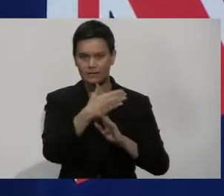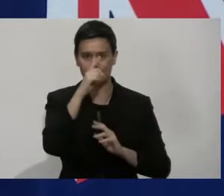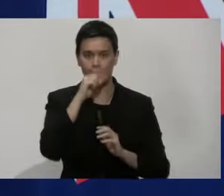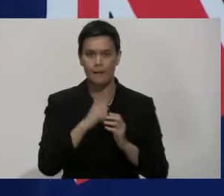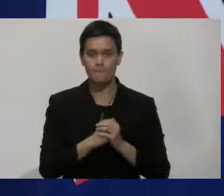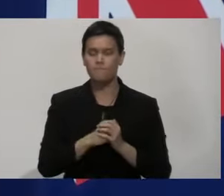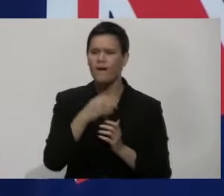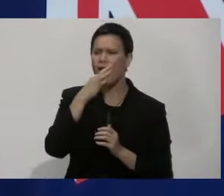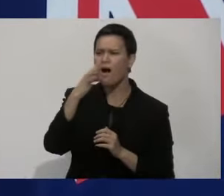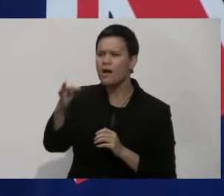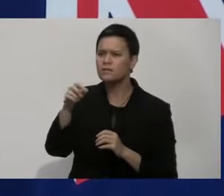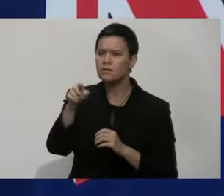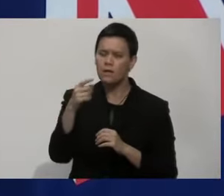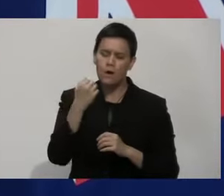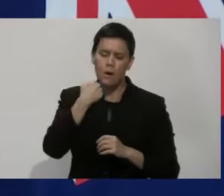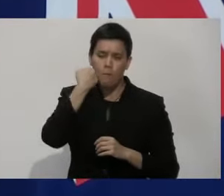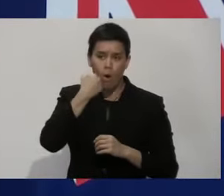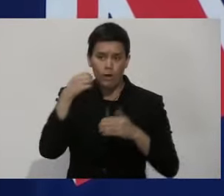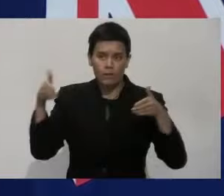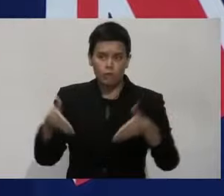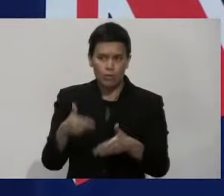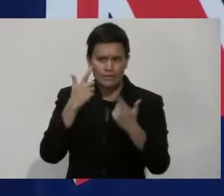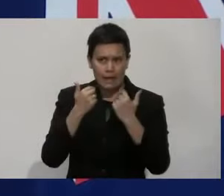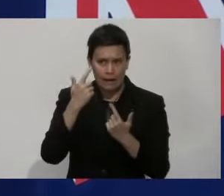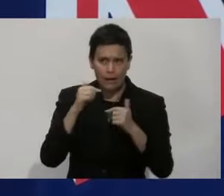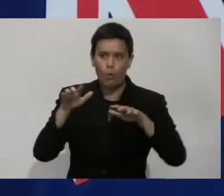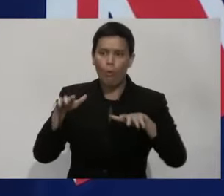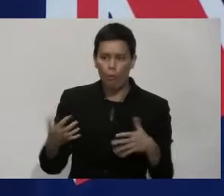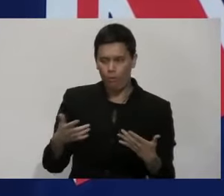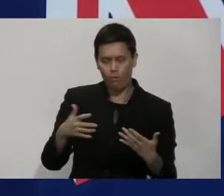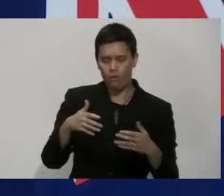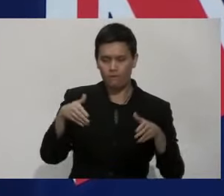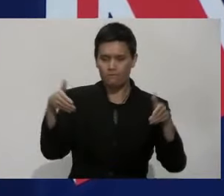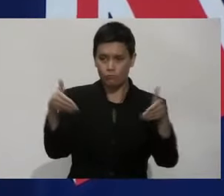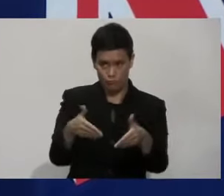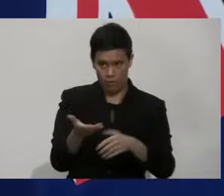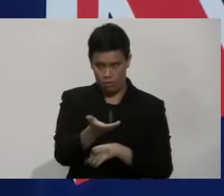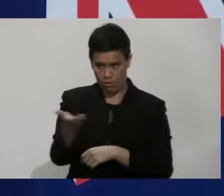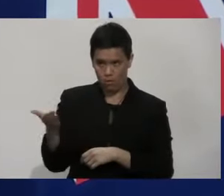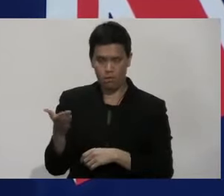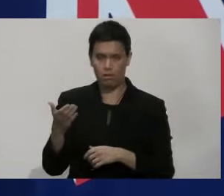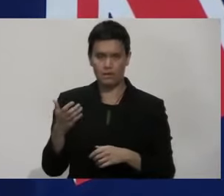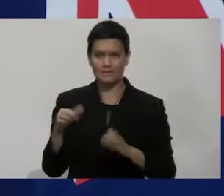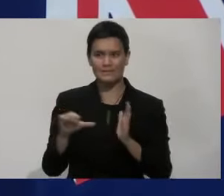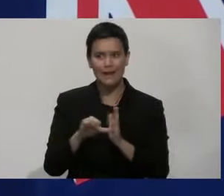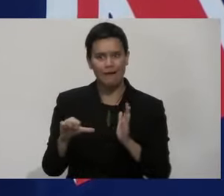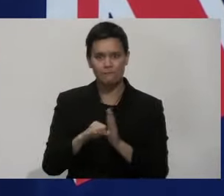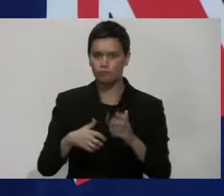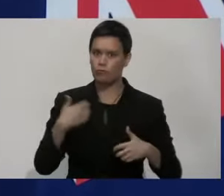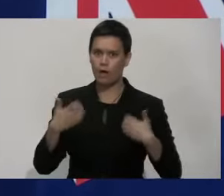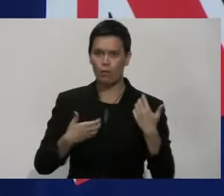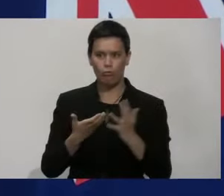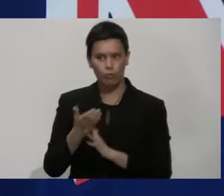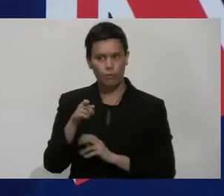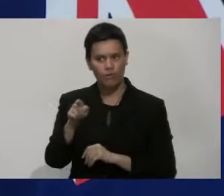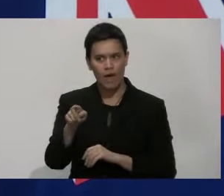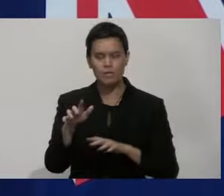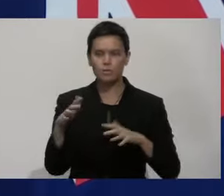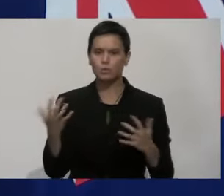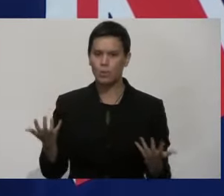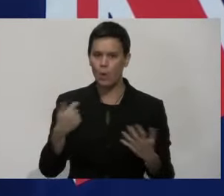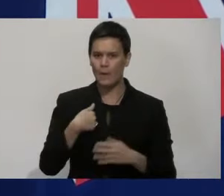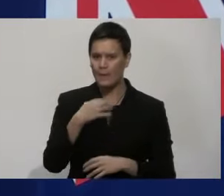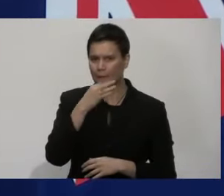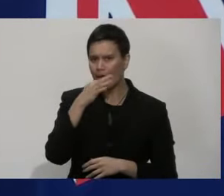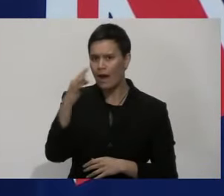and funerals have been one of the more difficult things that Yeah. people have had to deal with. Yeah. Is it almost accepted now that it's going to become a new